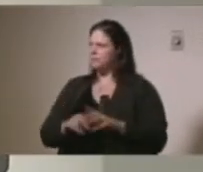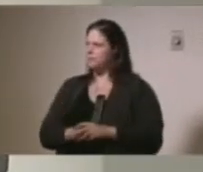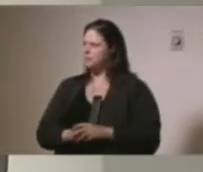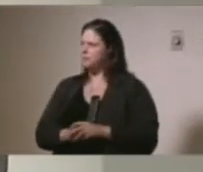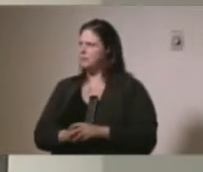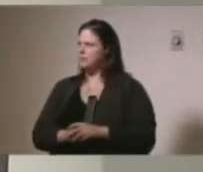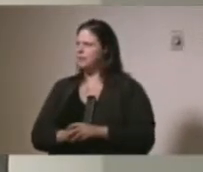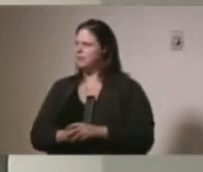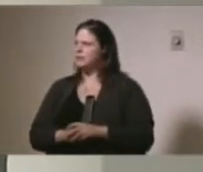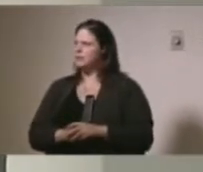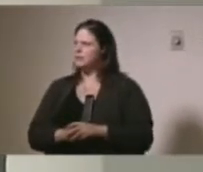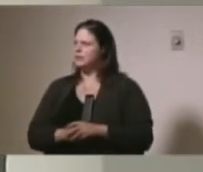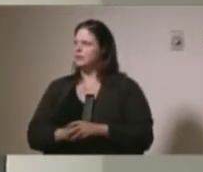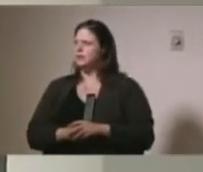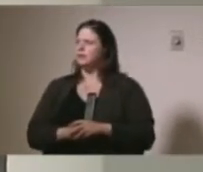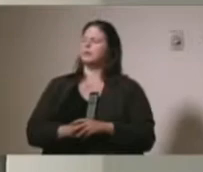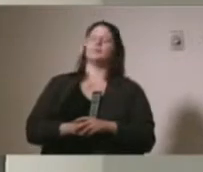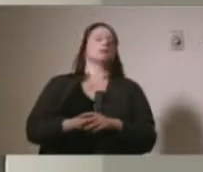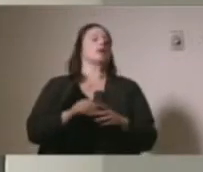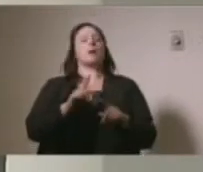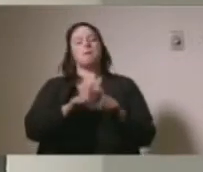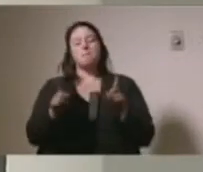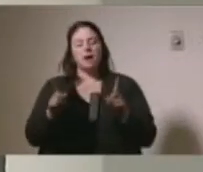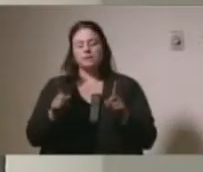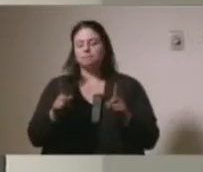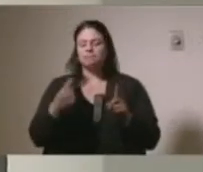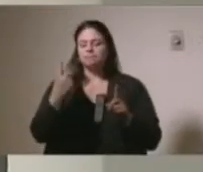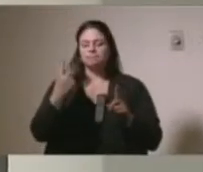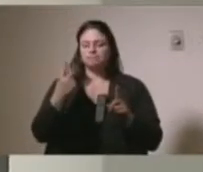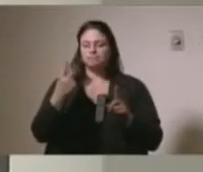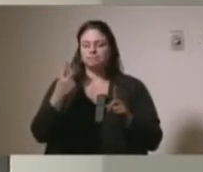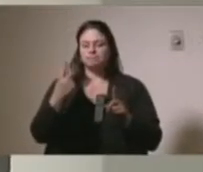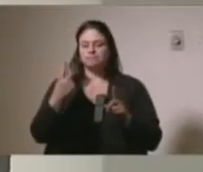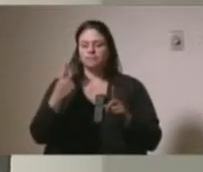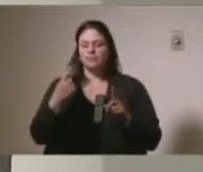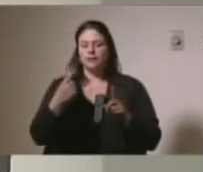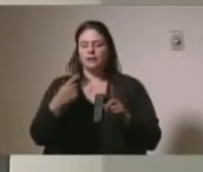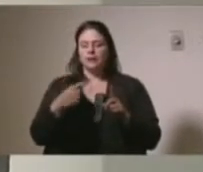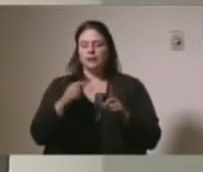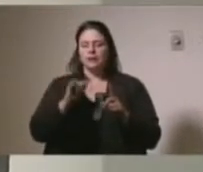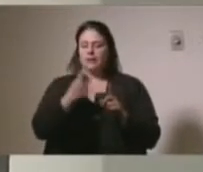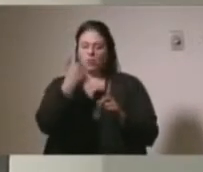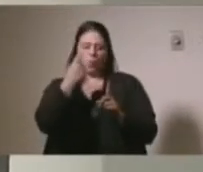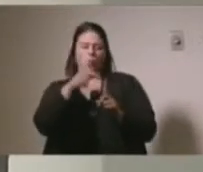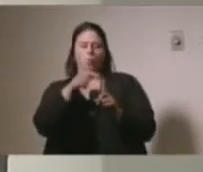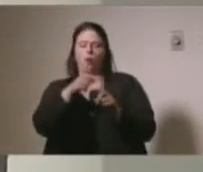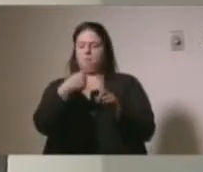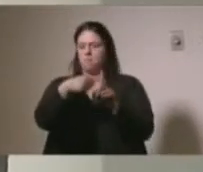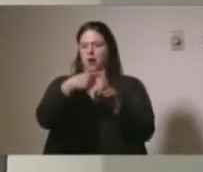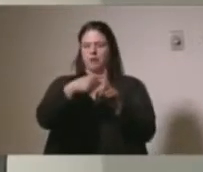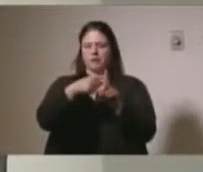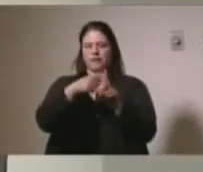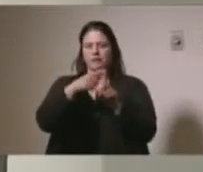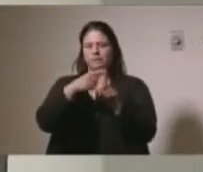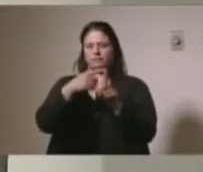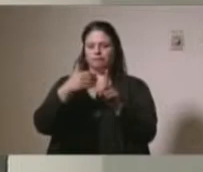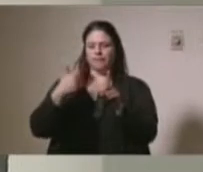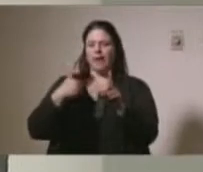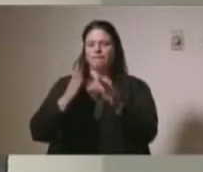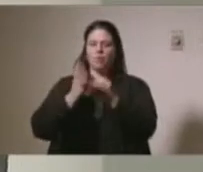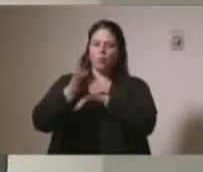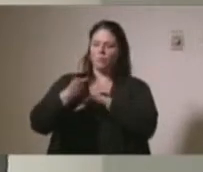Zealand-owned story makes it difficult as it's only an advantage over the big Australian banks. It loses